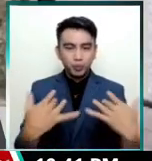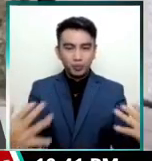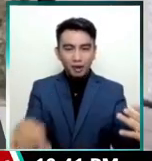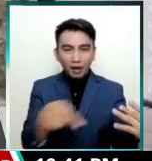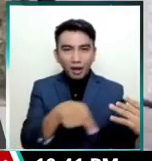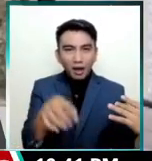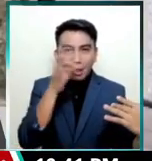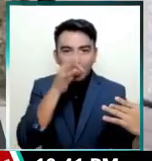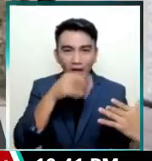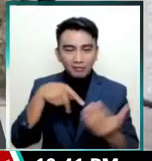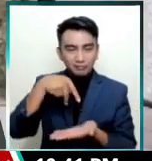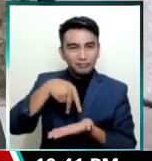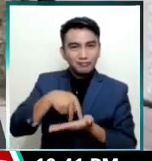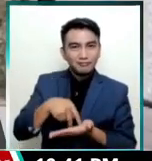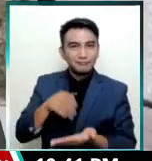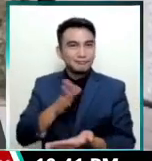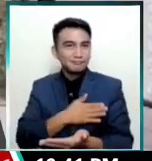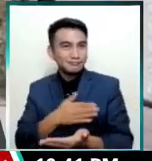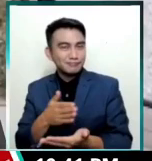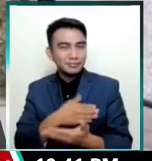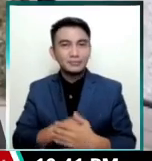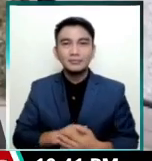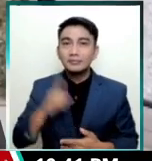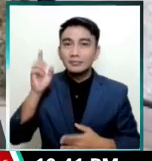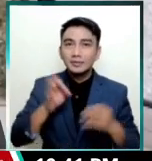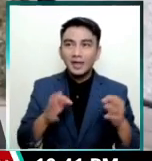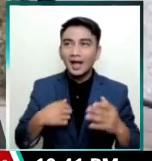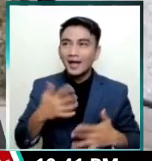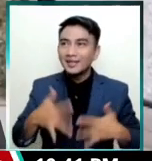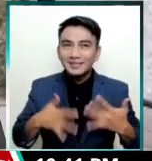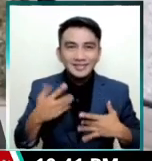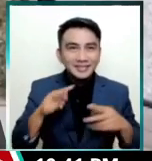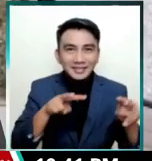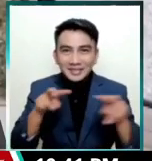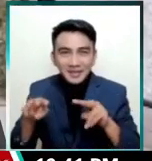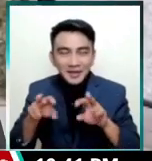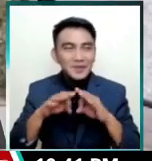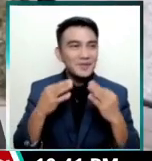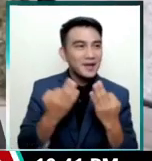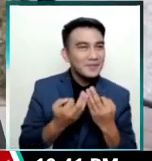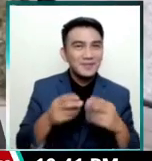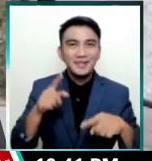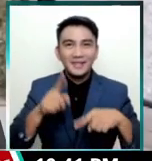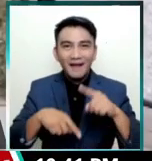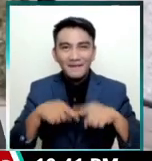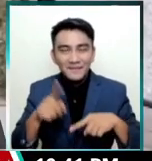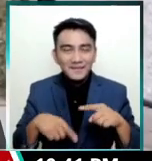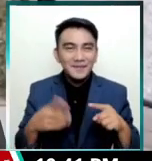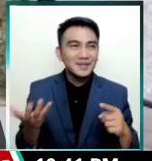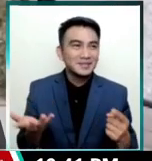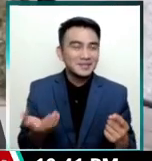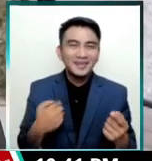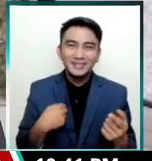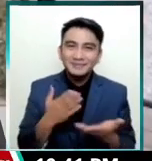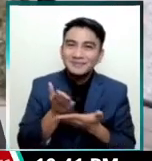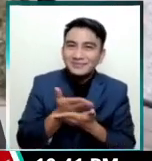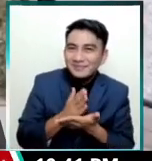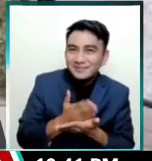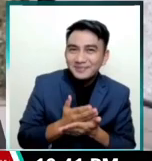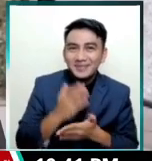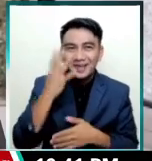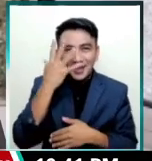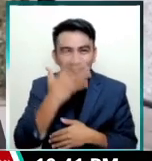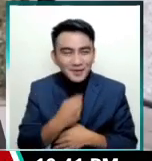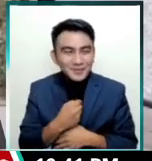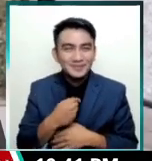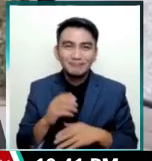super excited families and friends good then and uh and to share this amazing